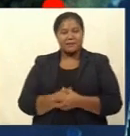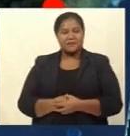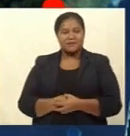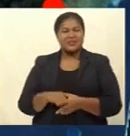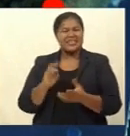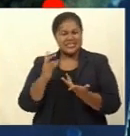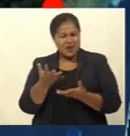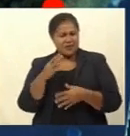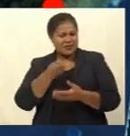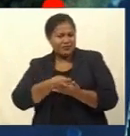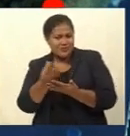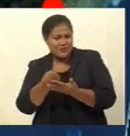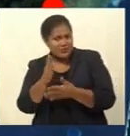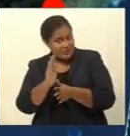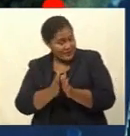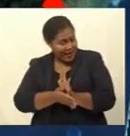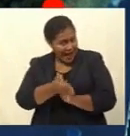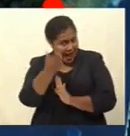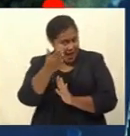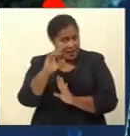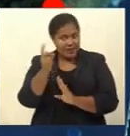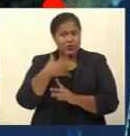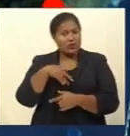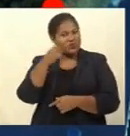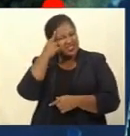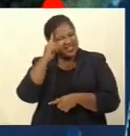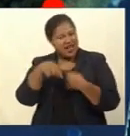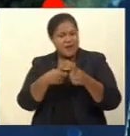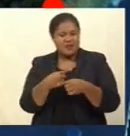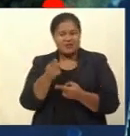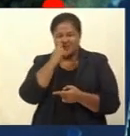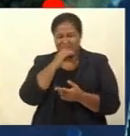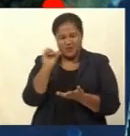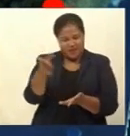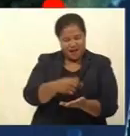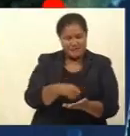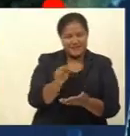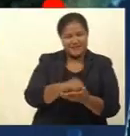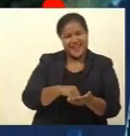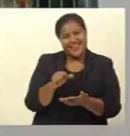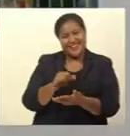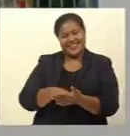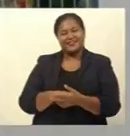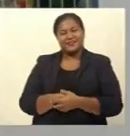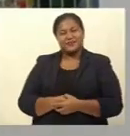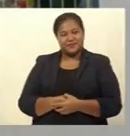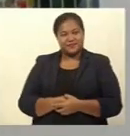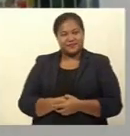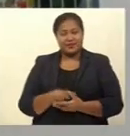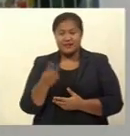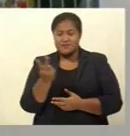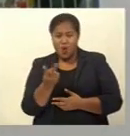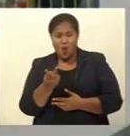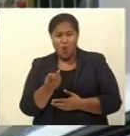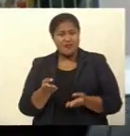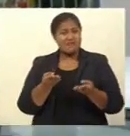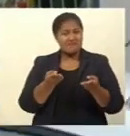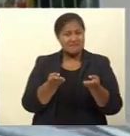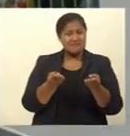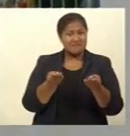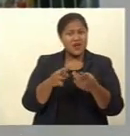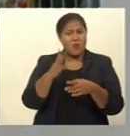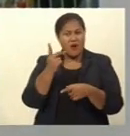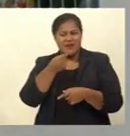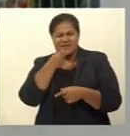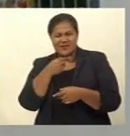high, but we have to also consider our customers, our genuine customers. Both of these bakeries are one of the few